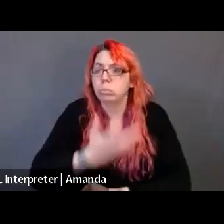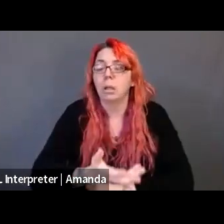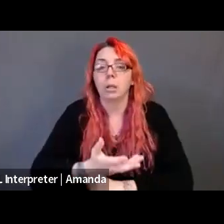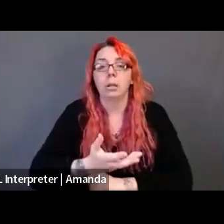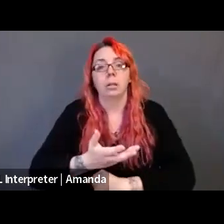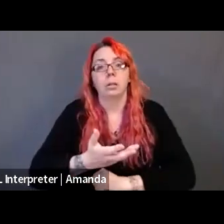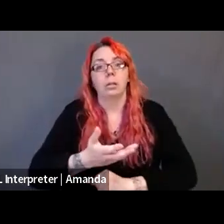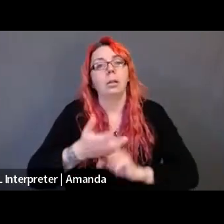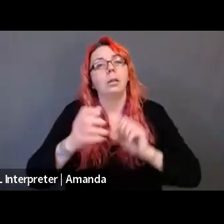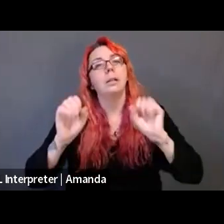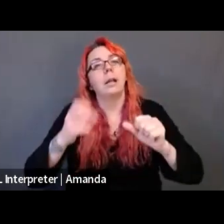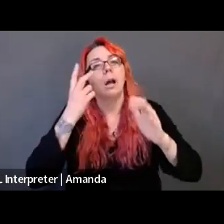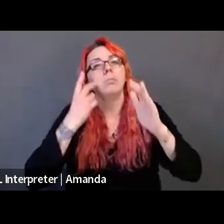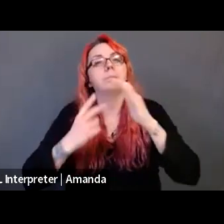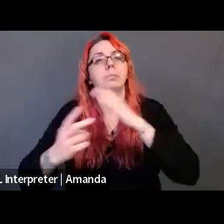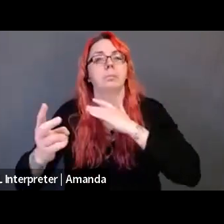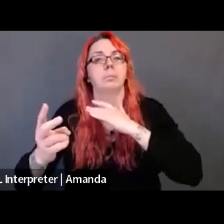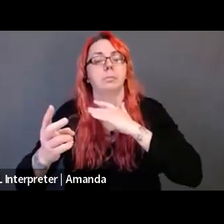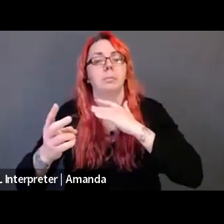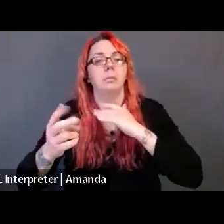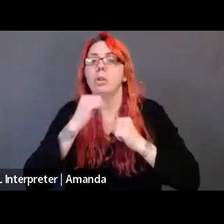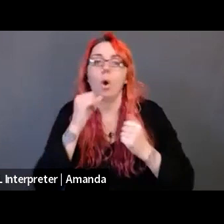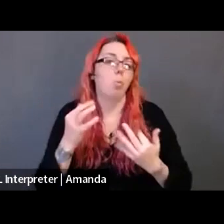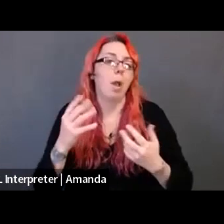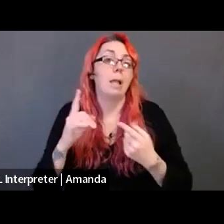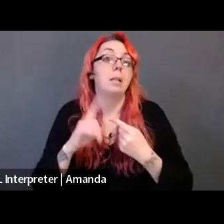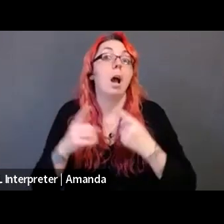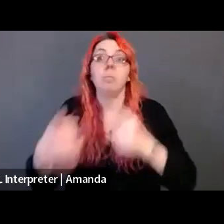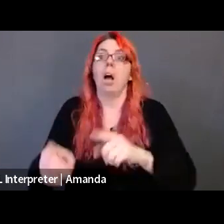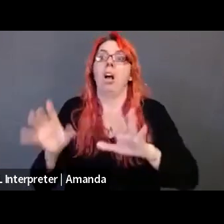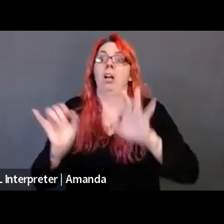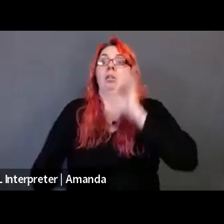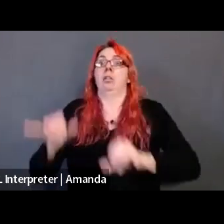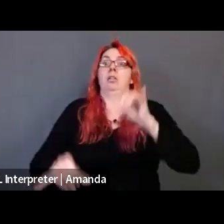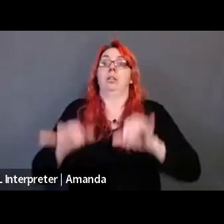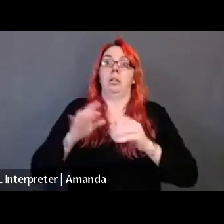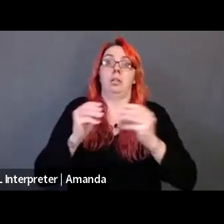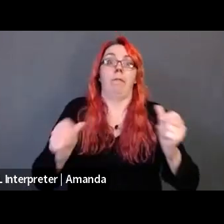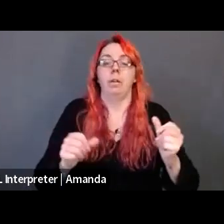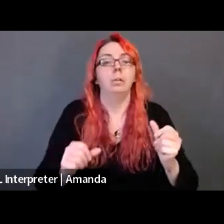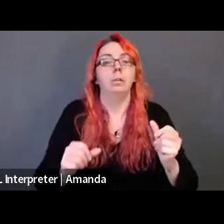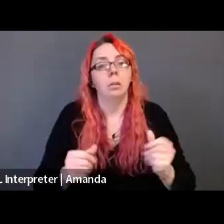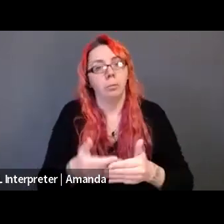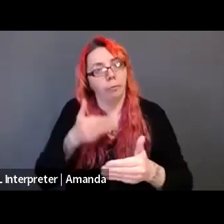happens and then we react to, but that we have things in place that helps us to better respond, if that helps.